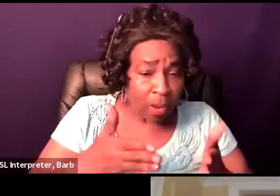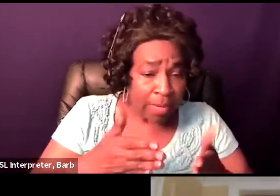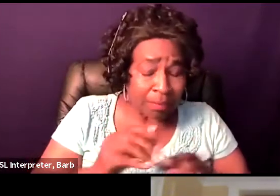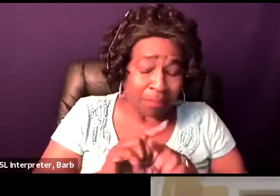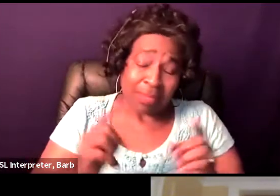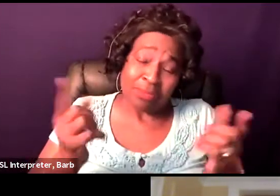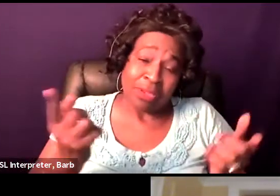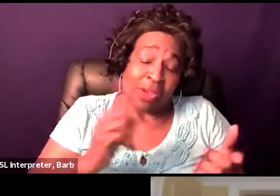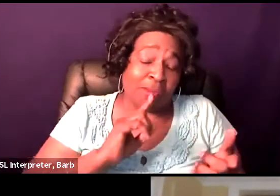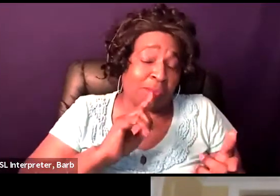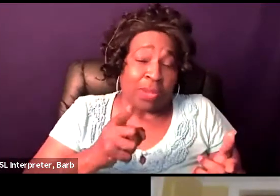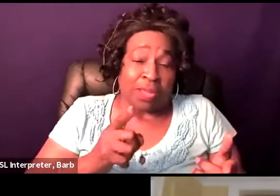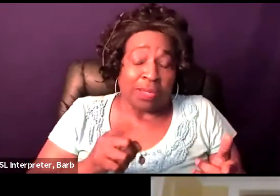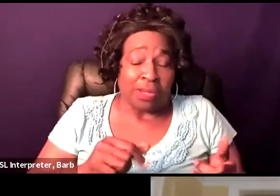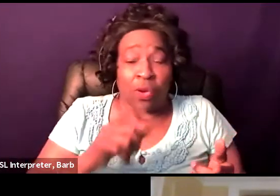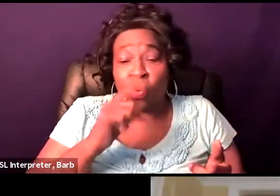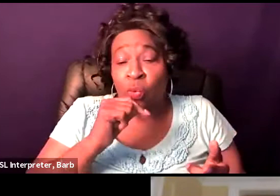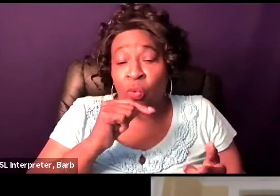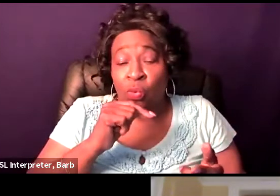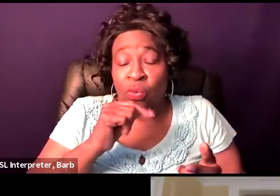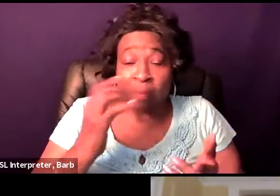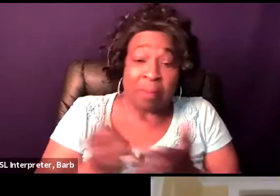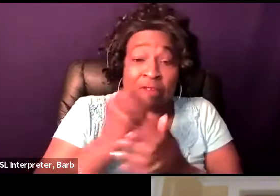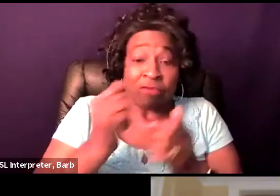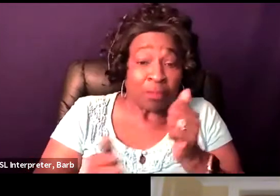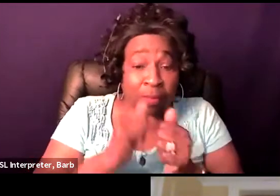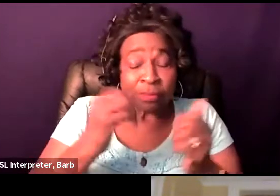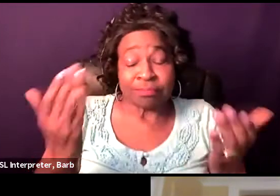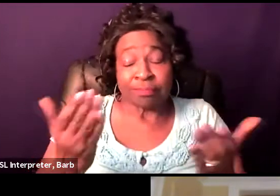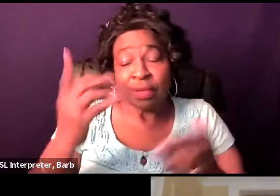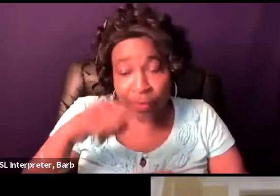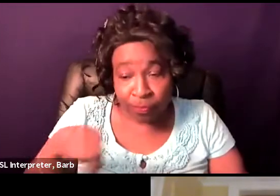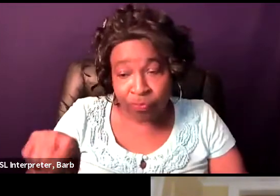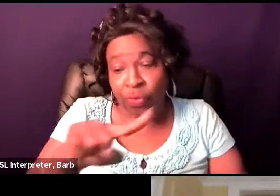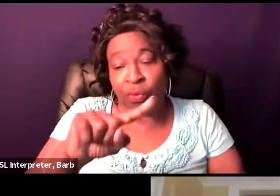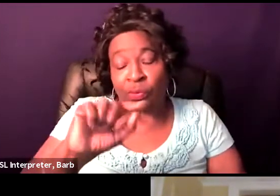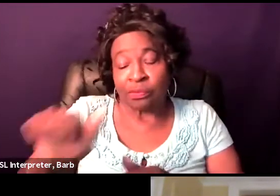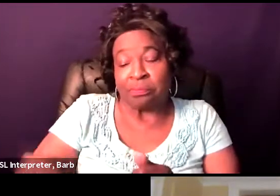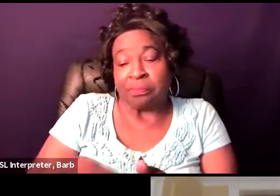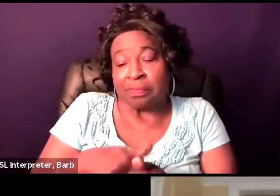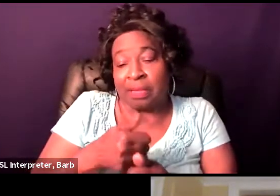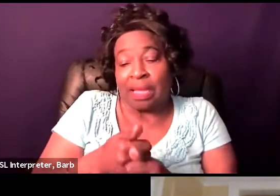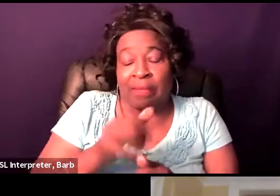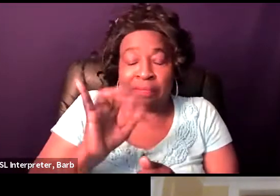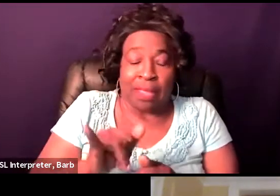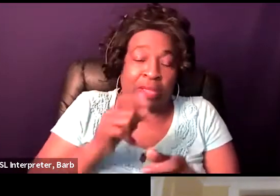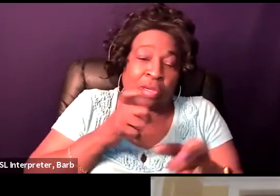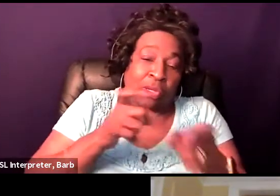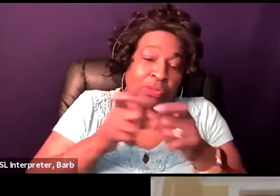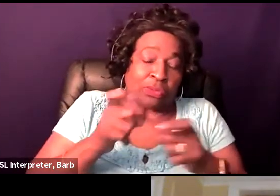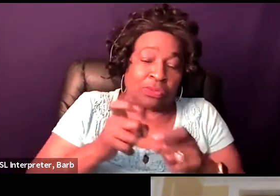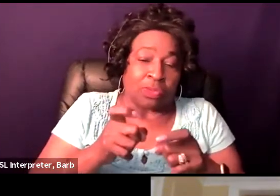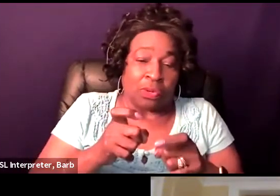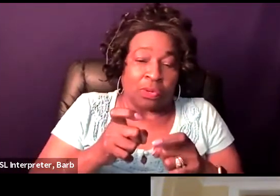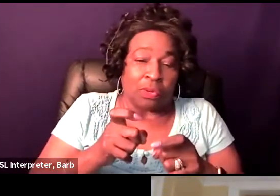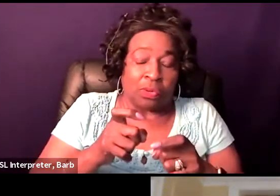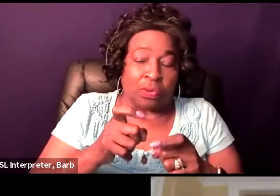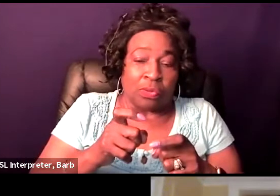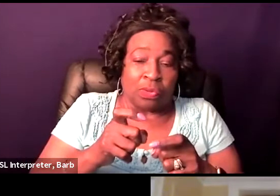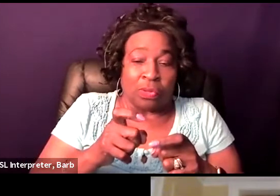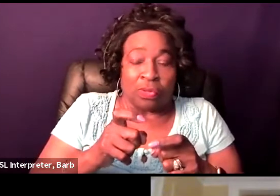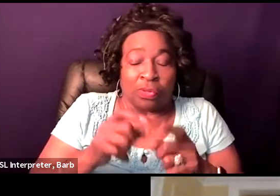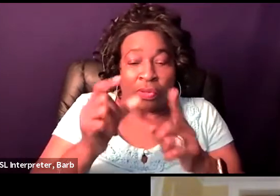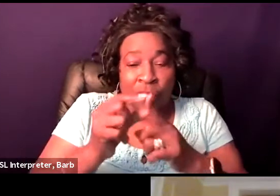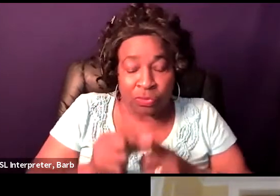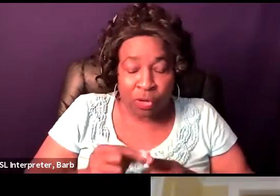ultimately who is benefiting the most are those behind the screen who control the terms, the terms